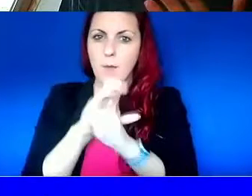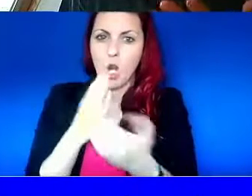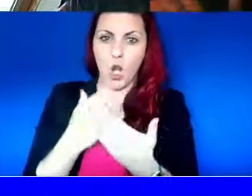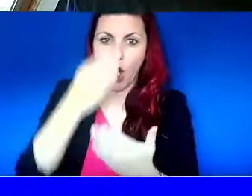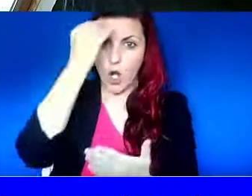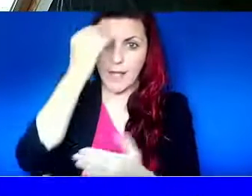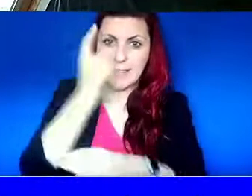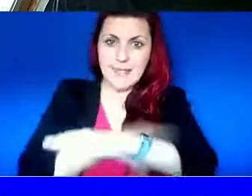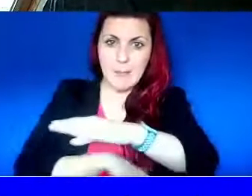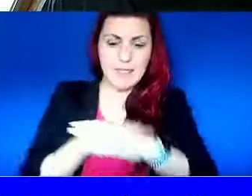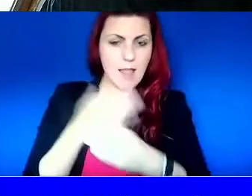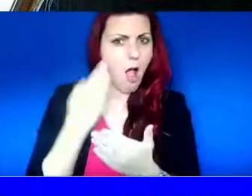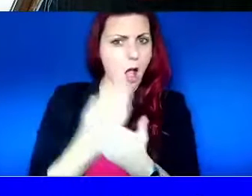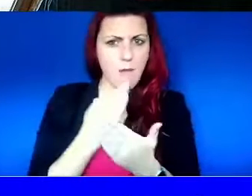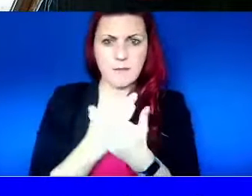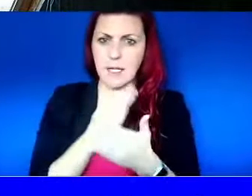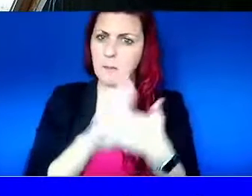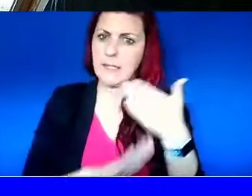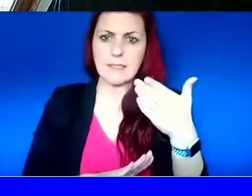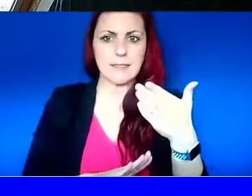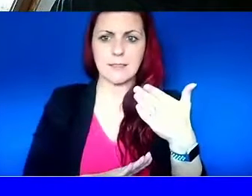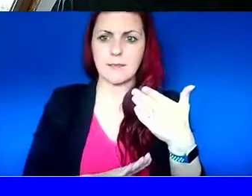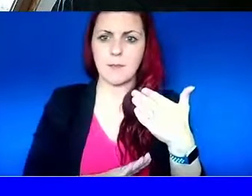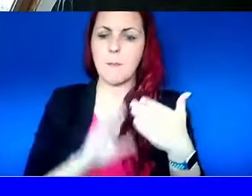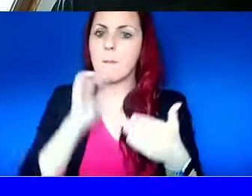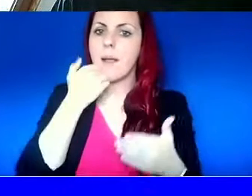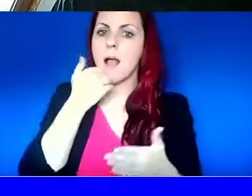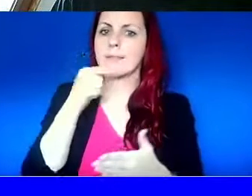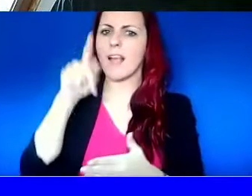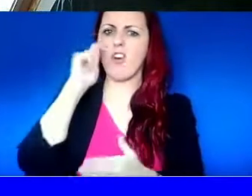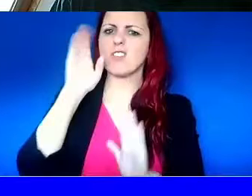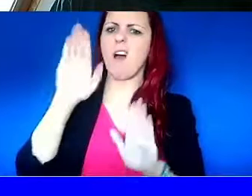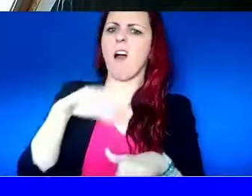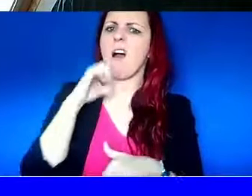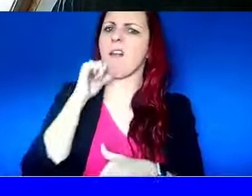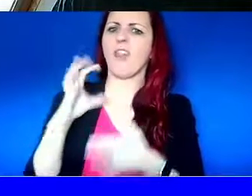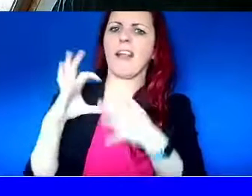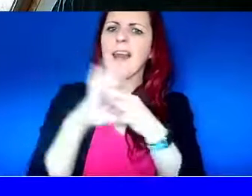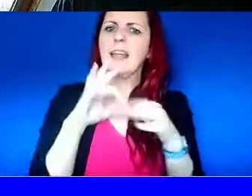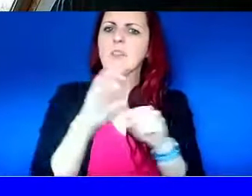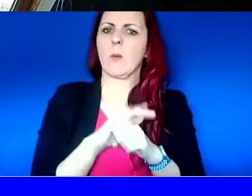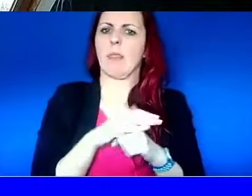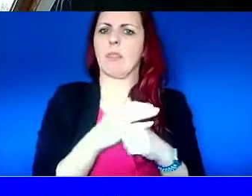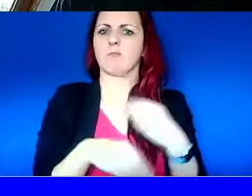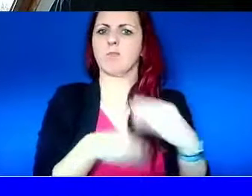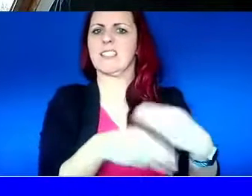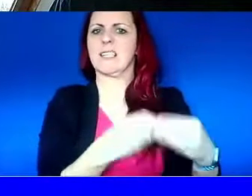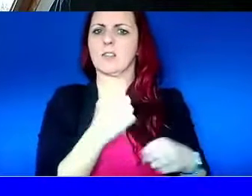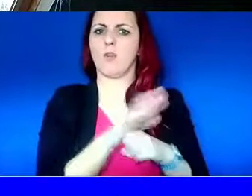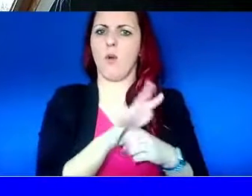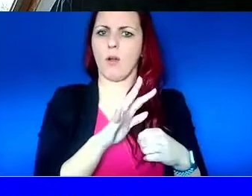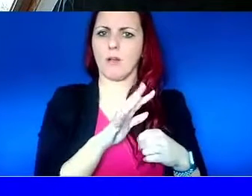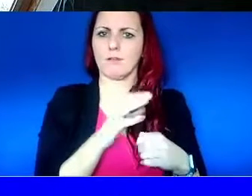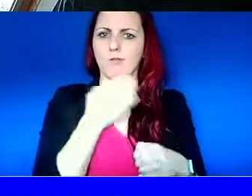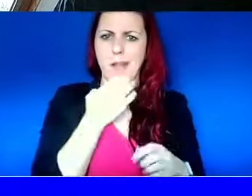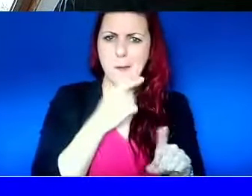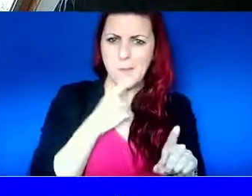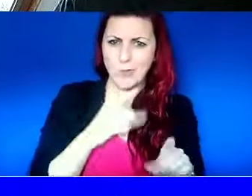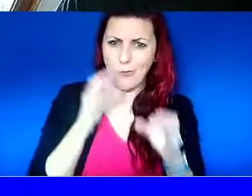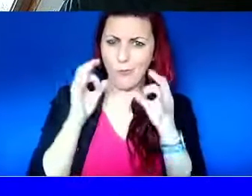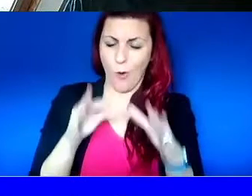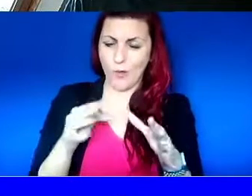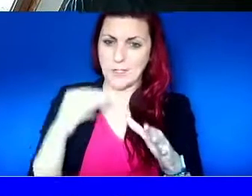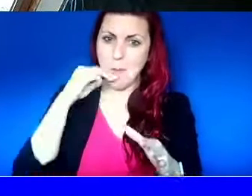missed, and often because people didn't think it was relevant to the crime or to the proceedings. But obviously it's extremely relevant to somebody giving their best